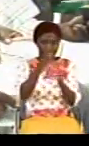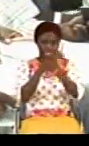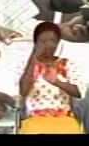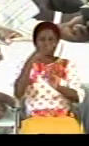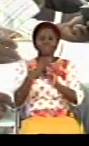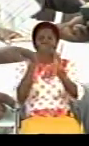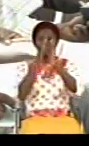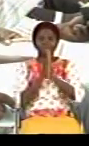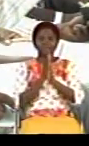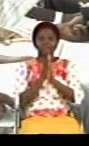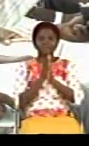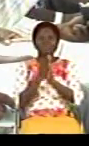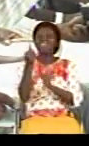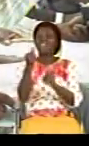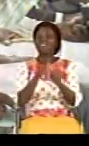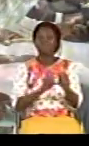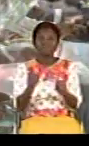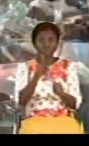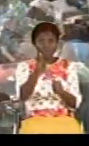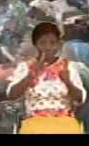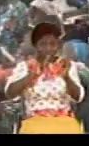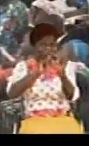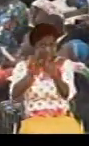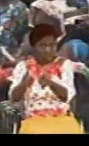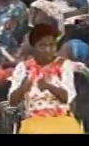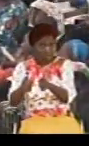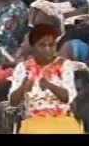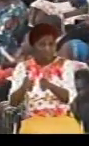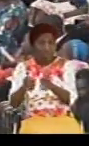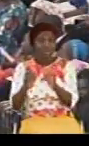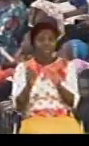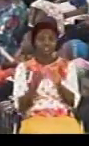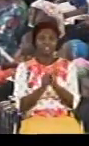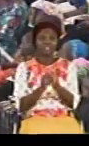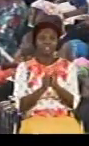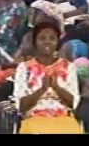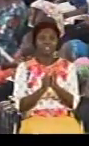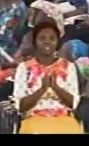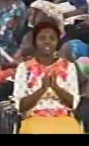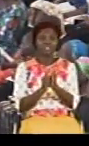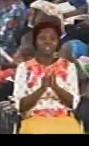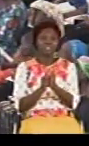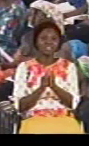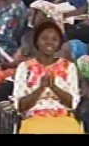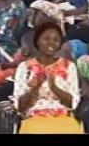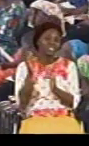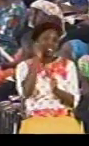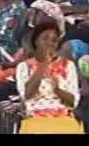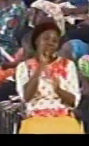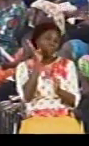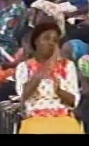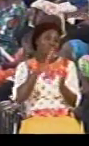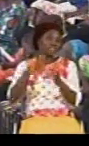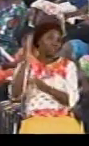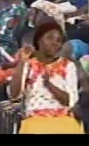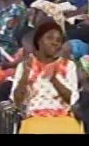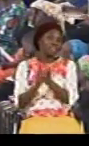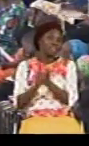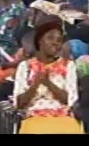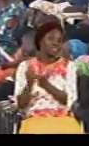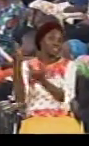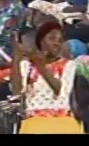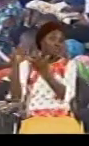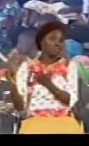Amen. Everywhere you go, that hanging evil spirit, that hanging tormenting